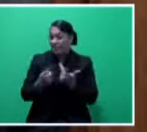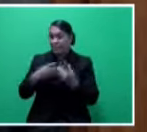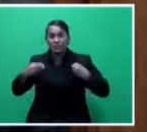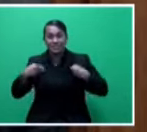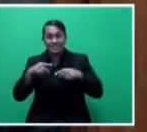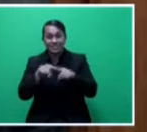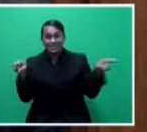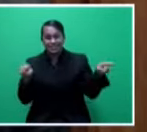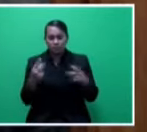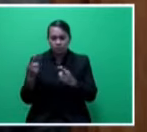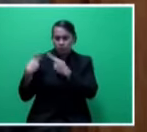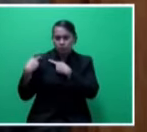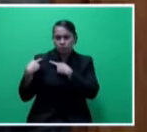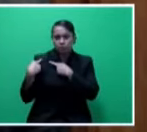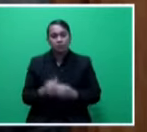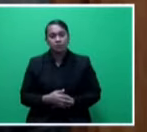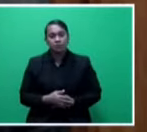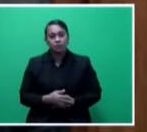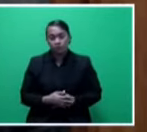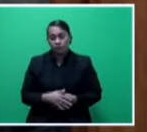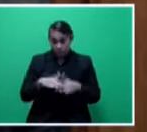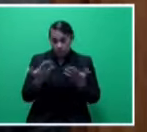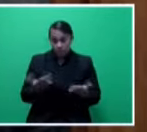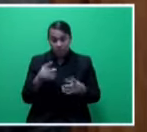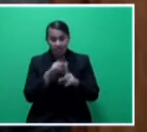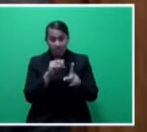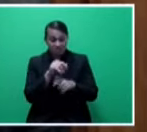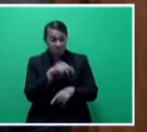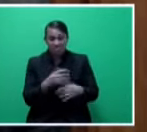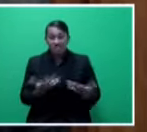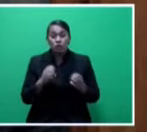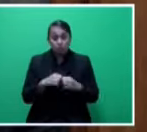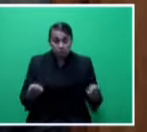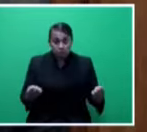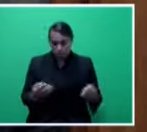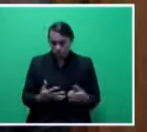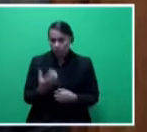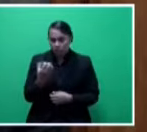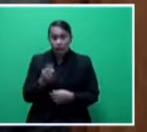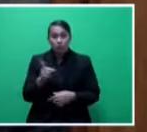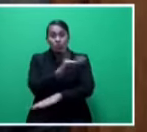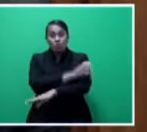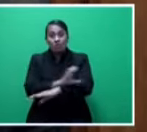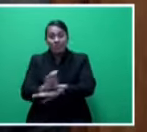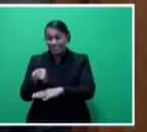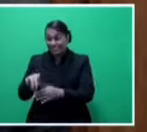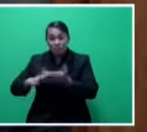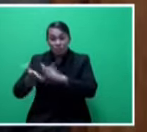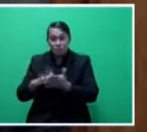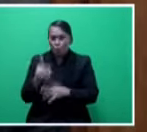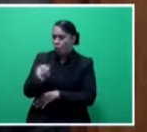storm surge modeling in place, alerts and warnings issued to coastal communities can be disseminated